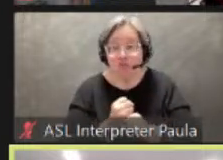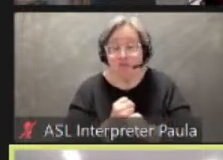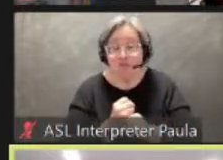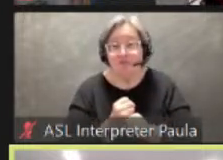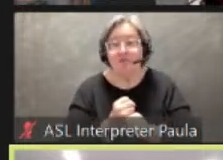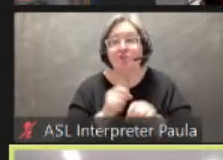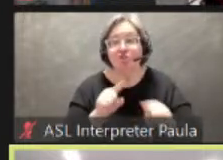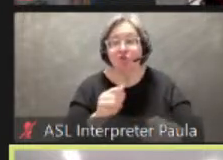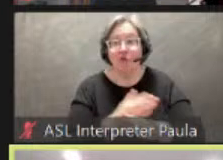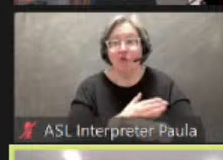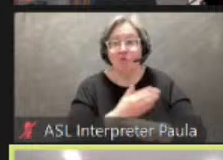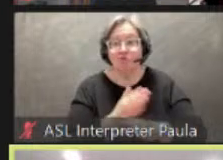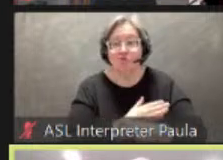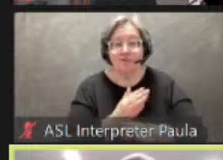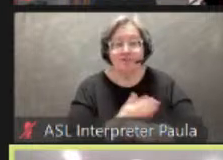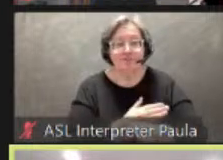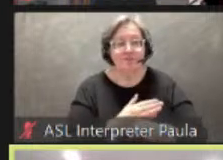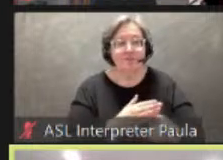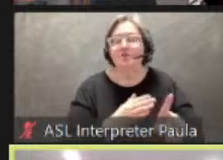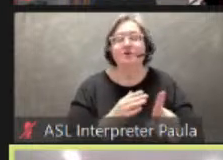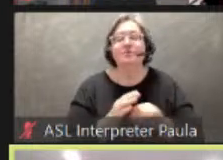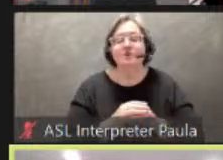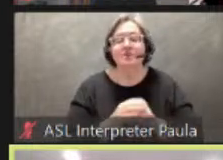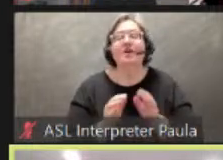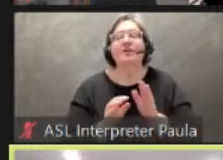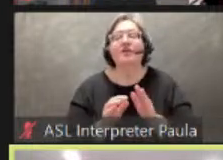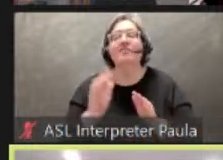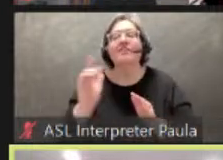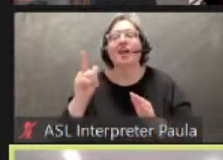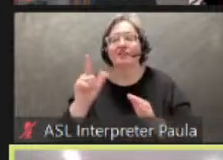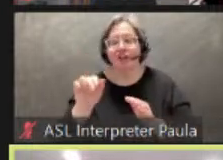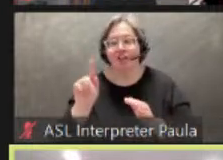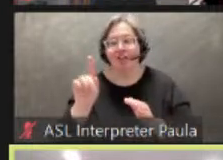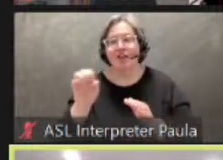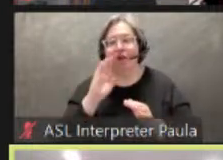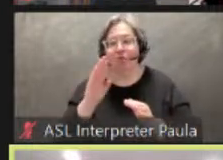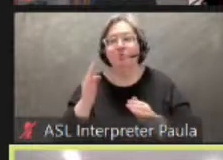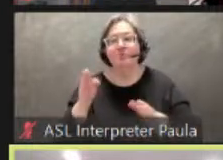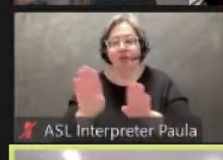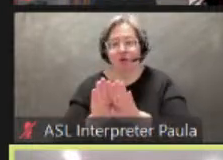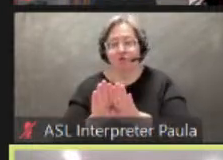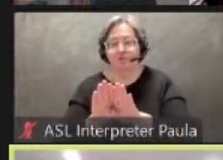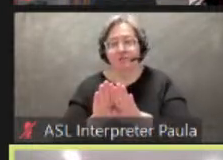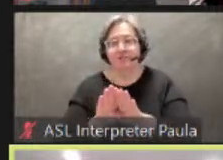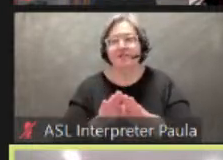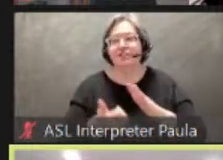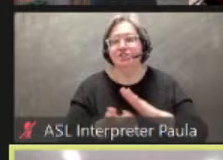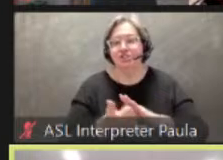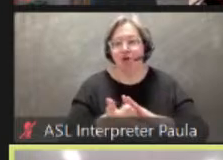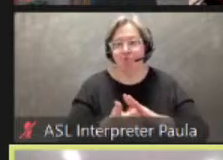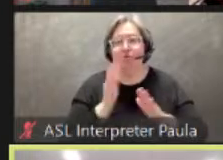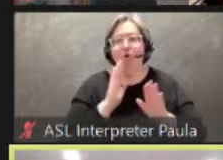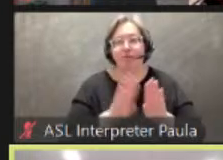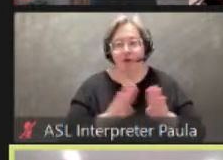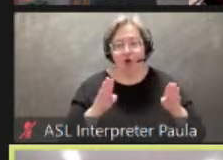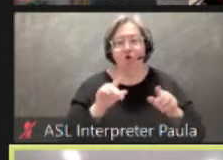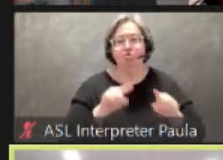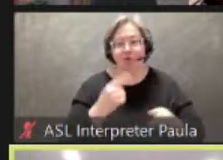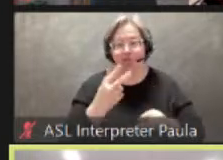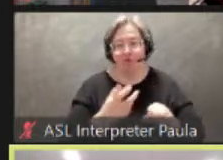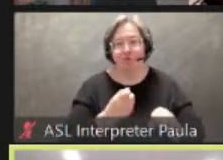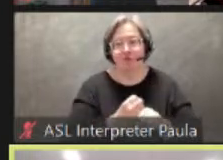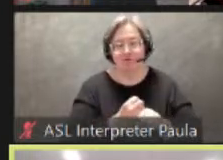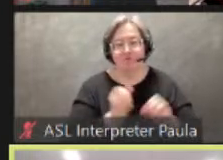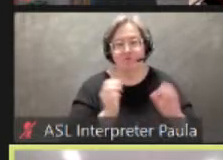construction. I should say the elevated State Lake station will be closed for 3 years. The subway station will actually be open during that period of